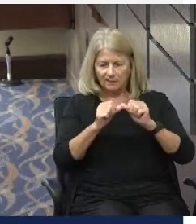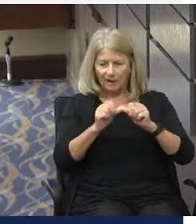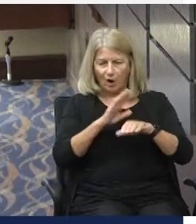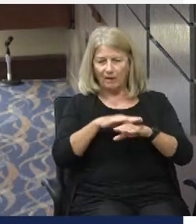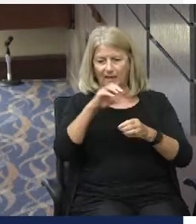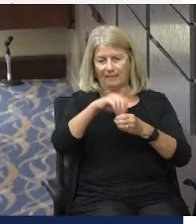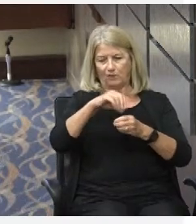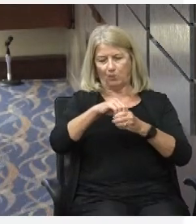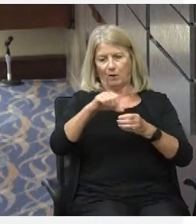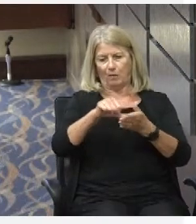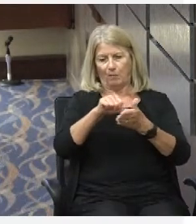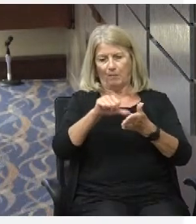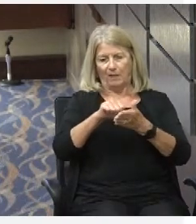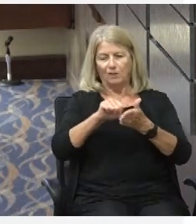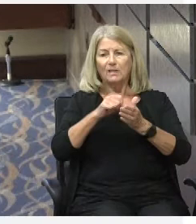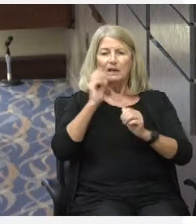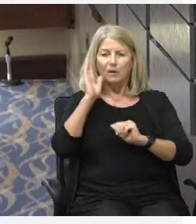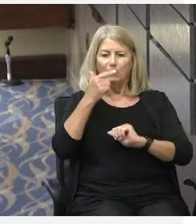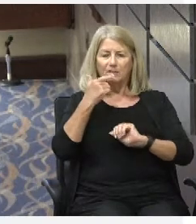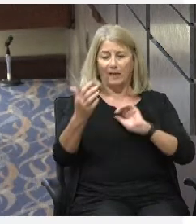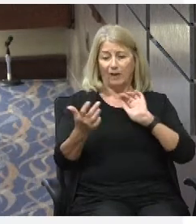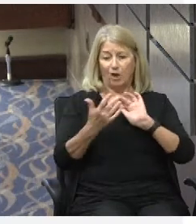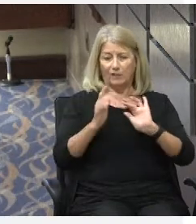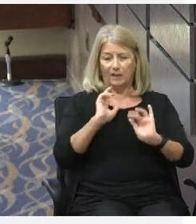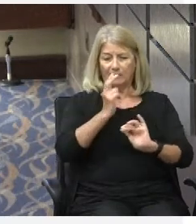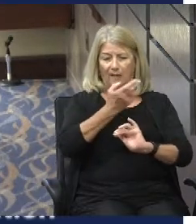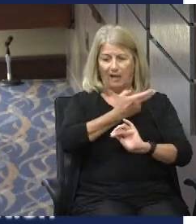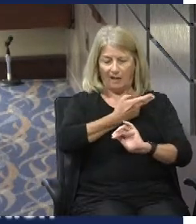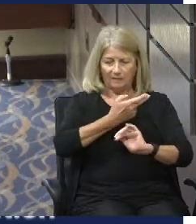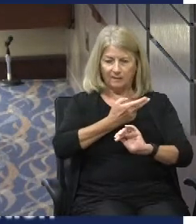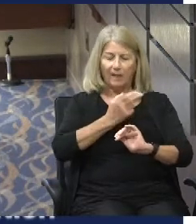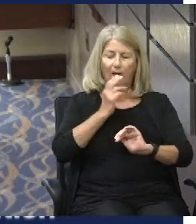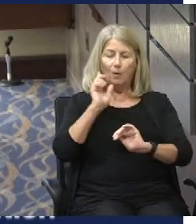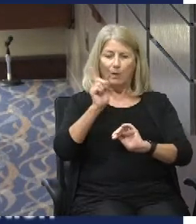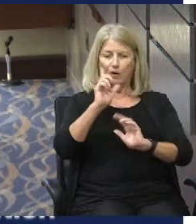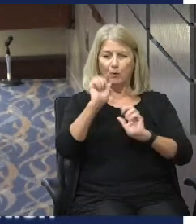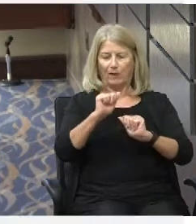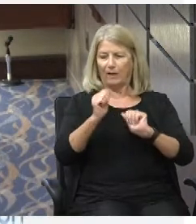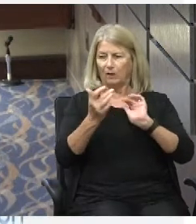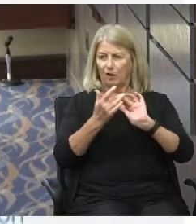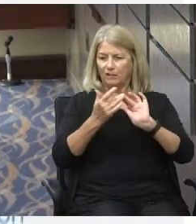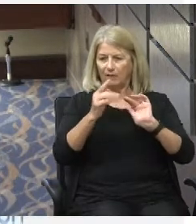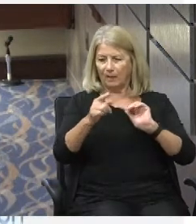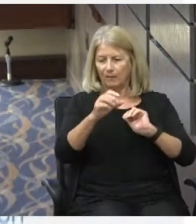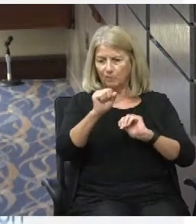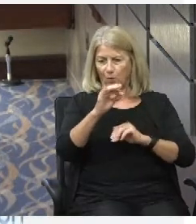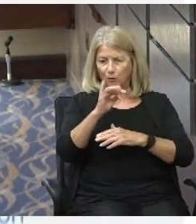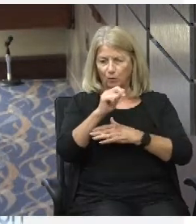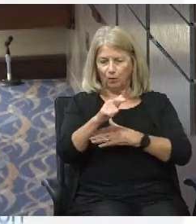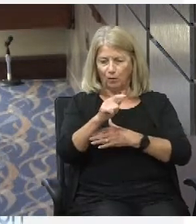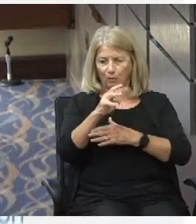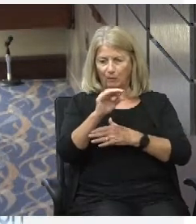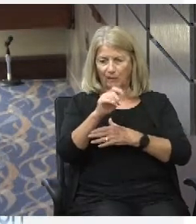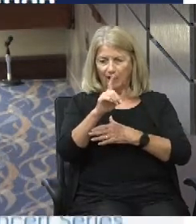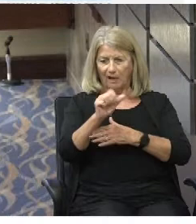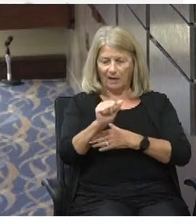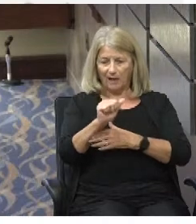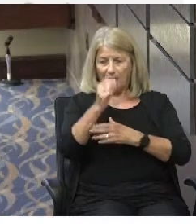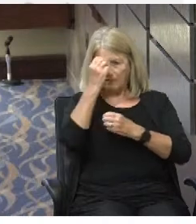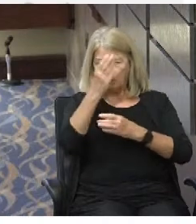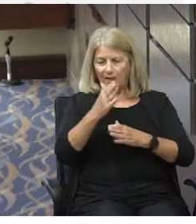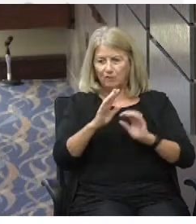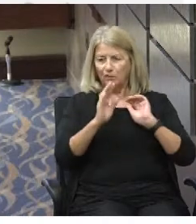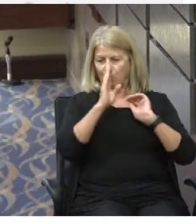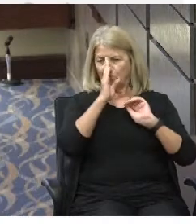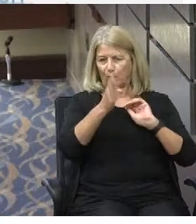see this contact us information, kind of where they're located, how to contact them, some social media information to directly connect with them, some